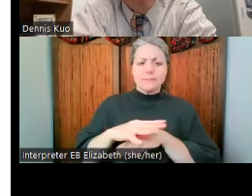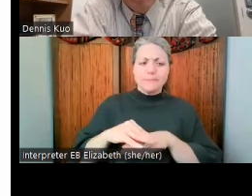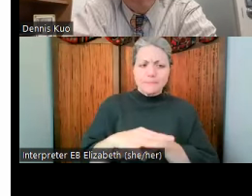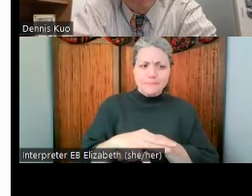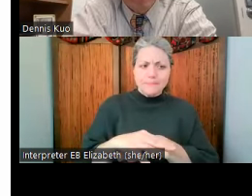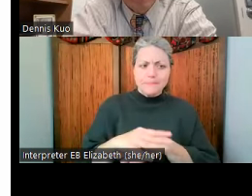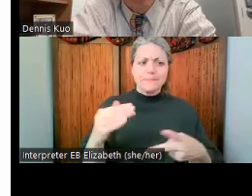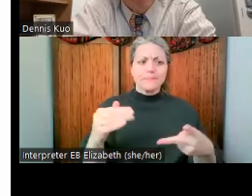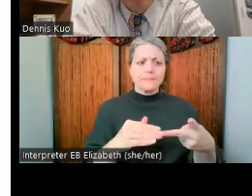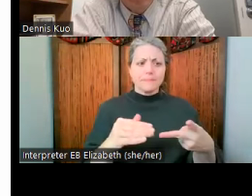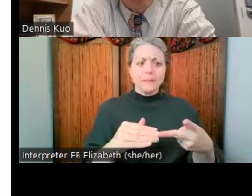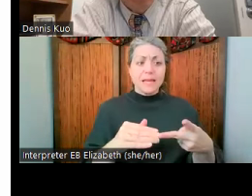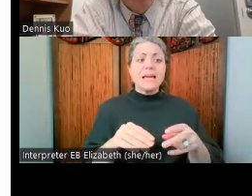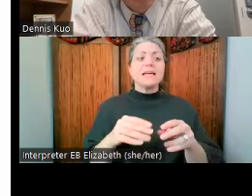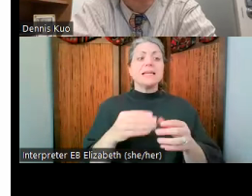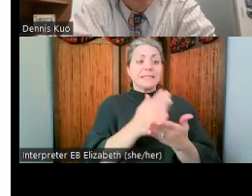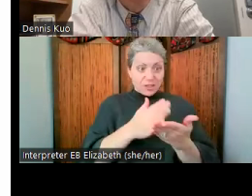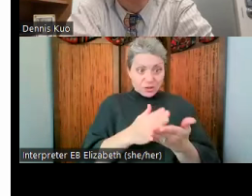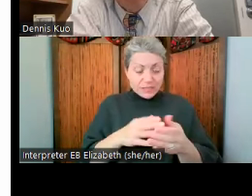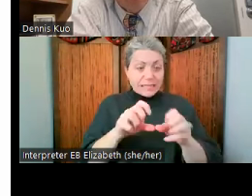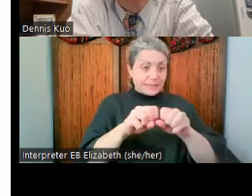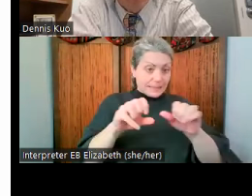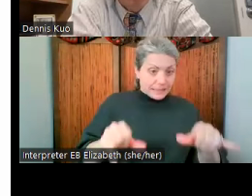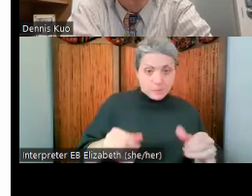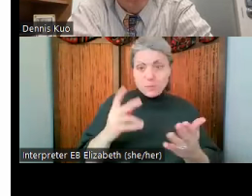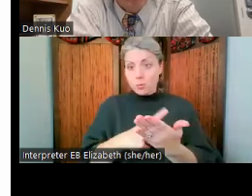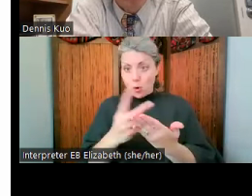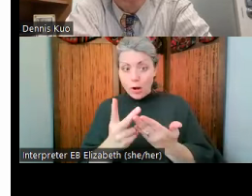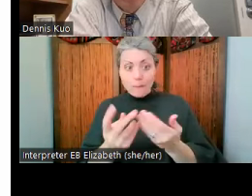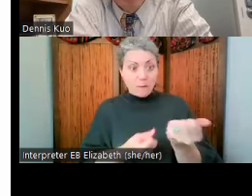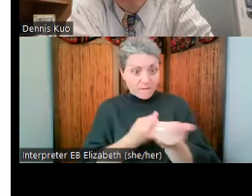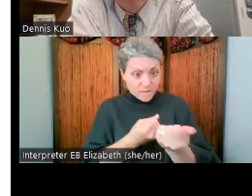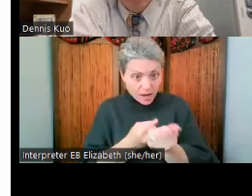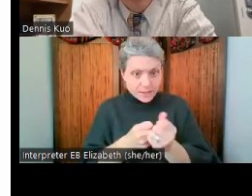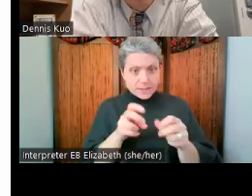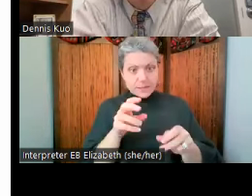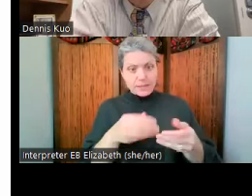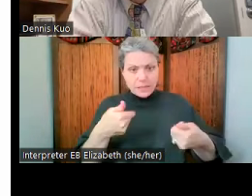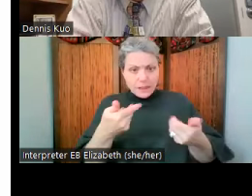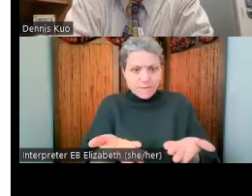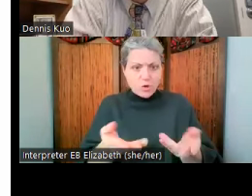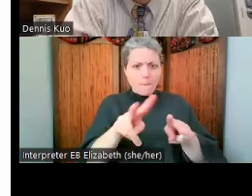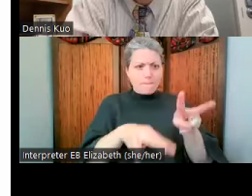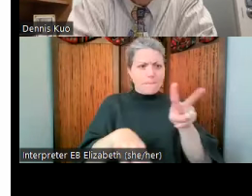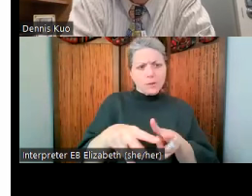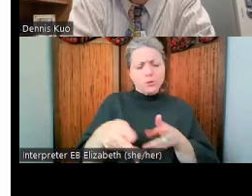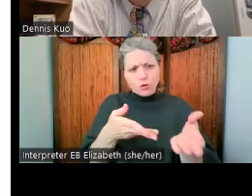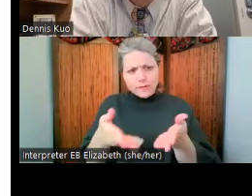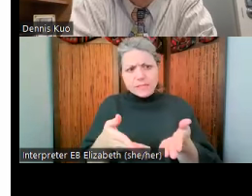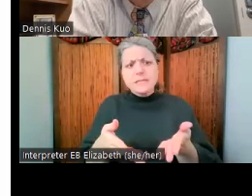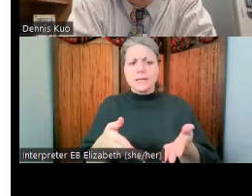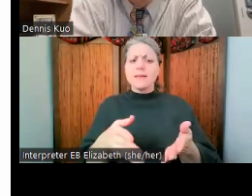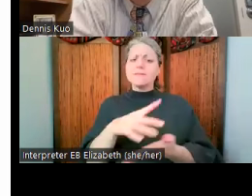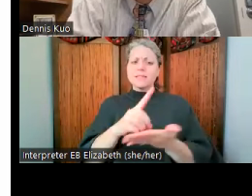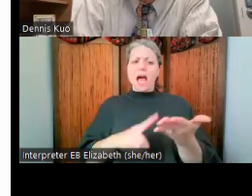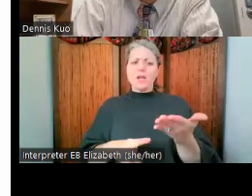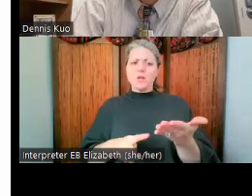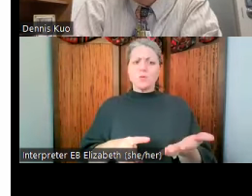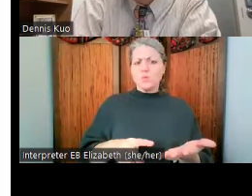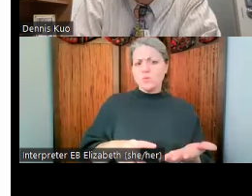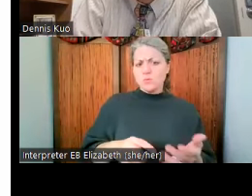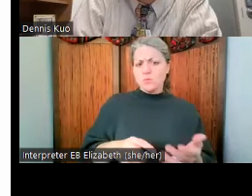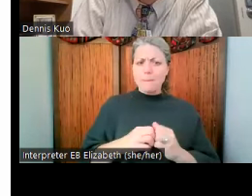and programs that fund, deliver, and monitor services and supports for children with special healthcare needs are designed and implemented to reduce health disparities and improve